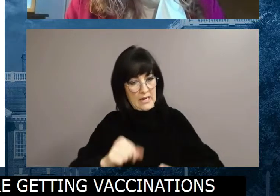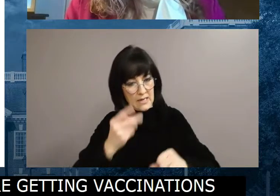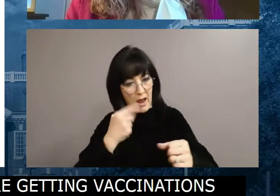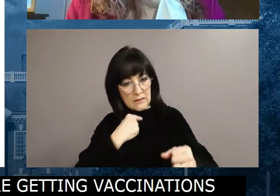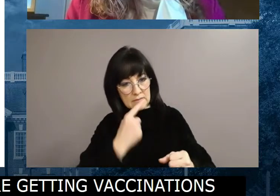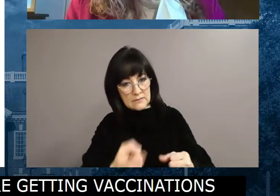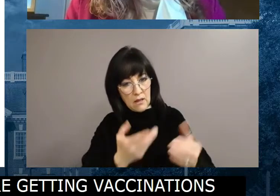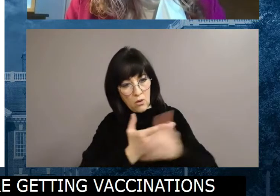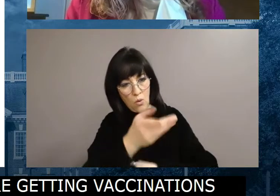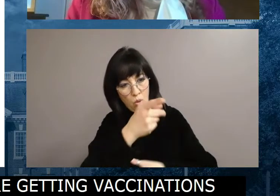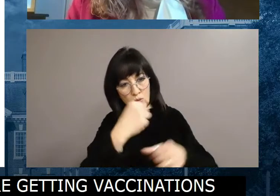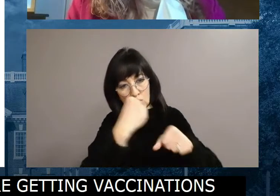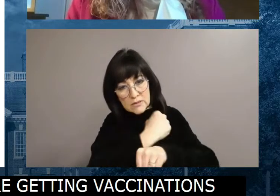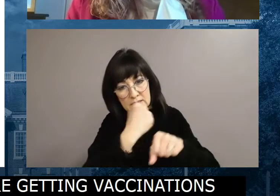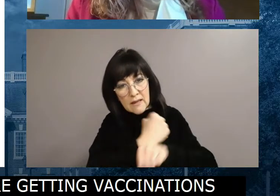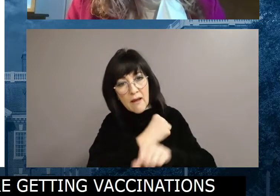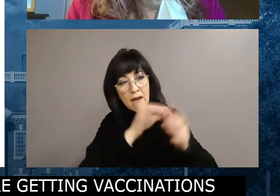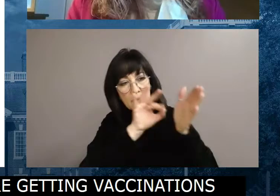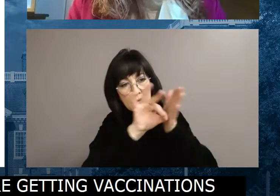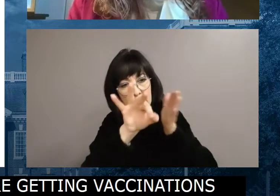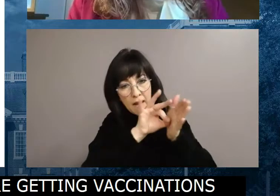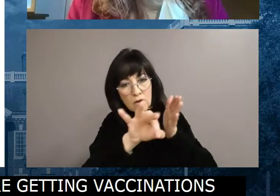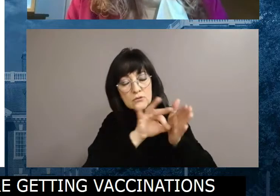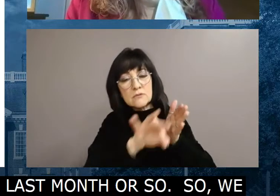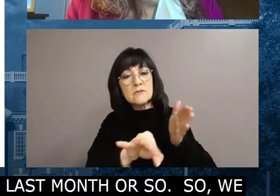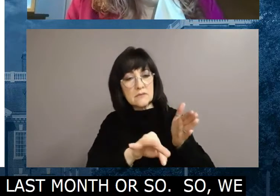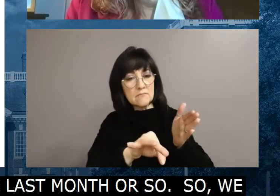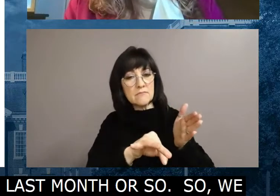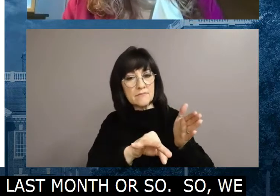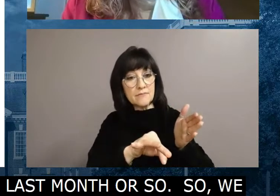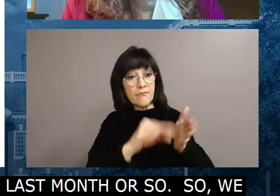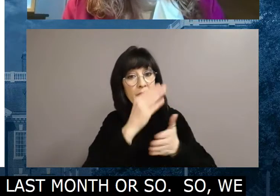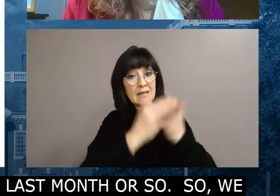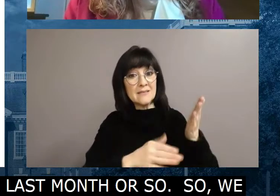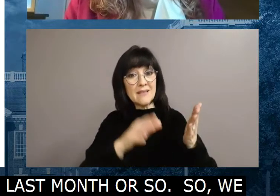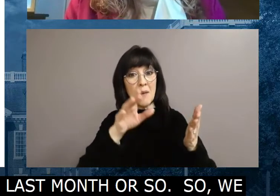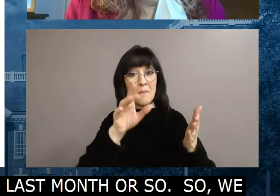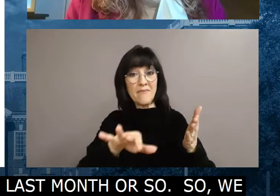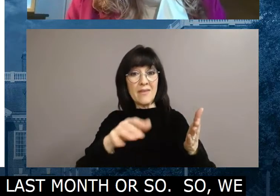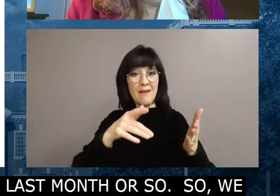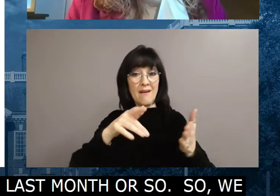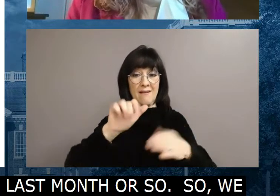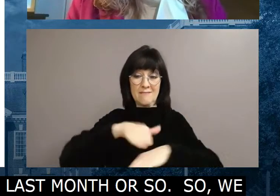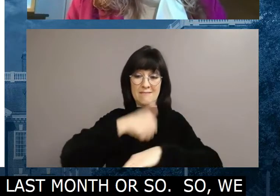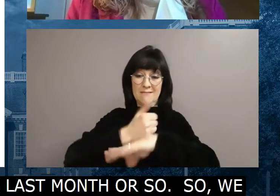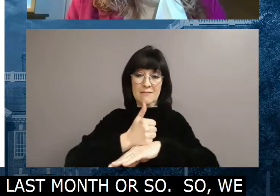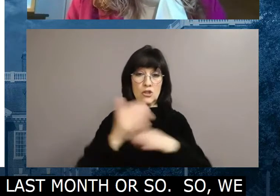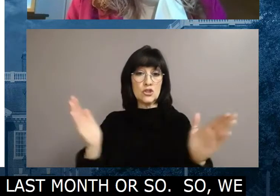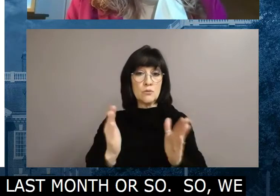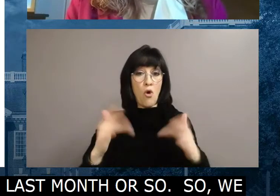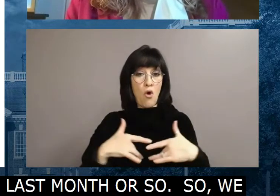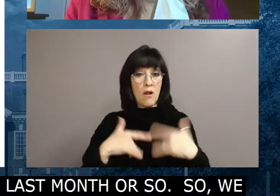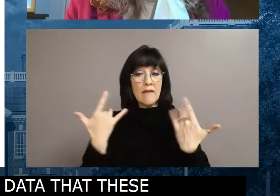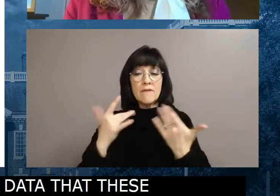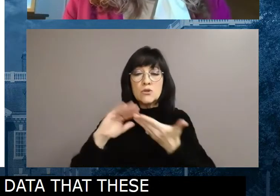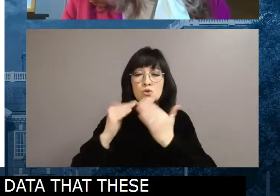these concerted and more smaller events do make a difference.